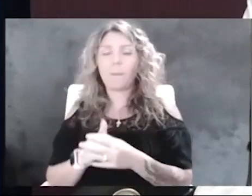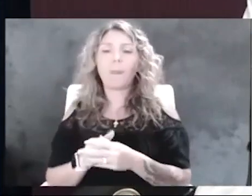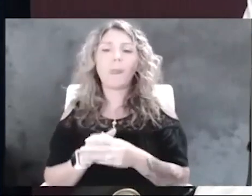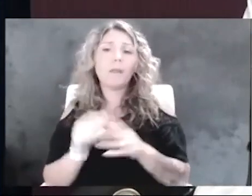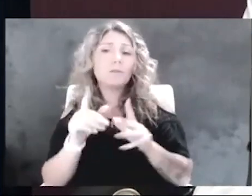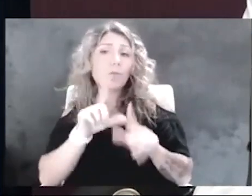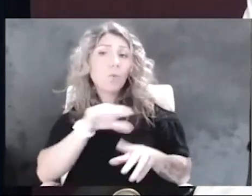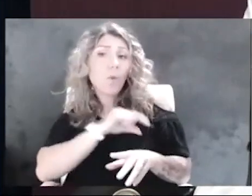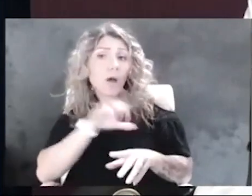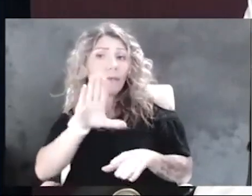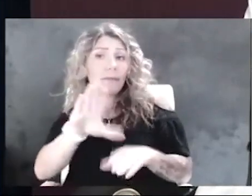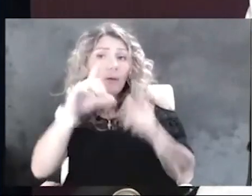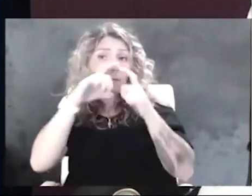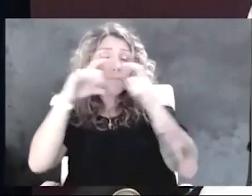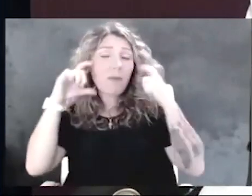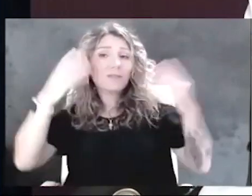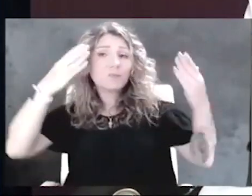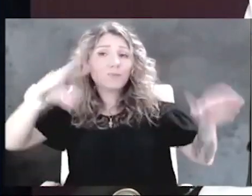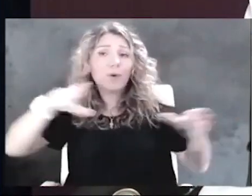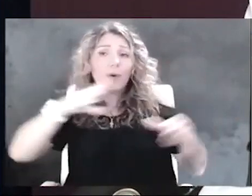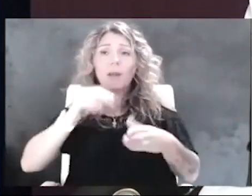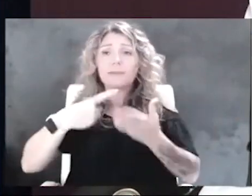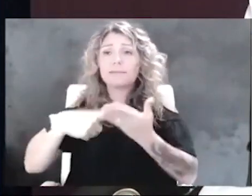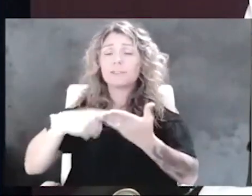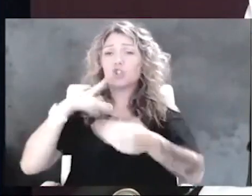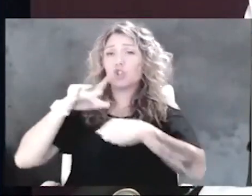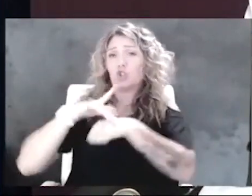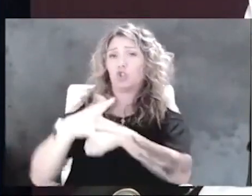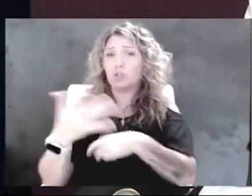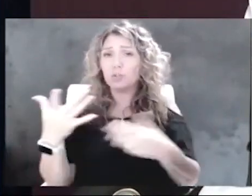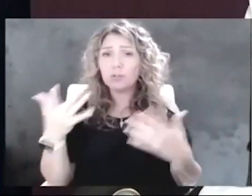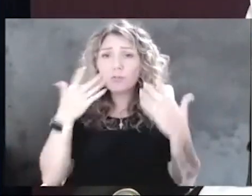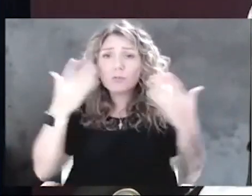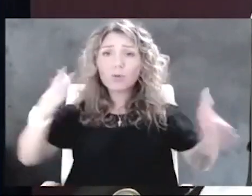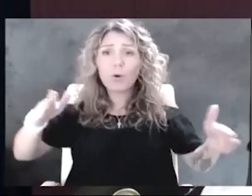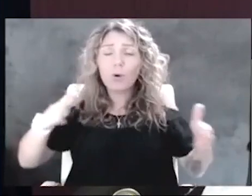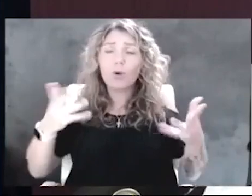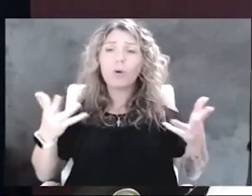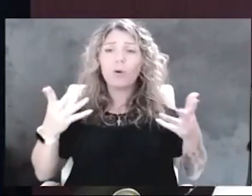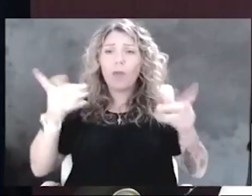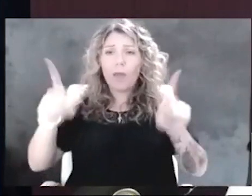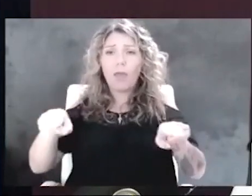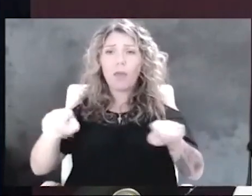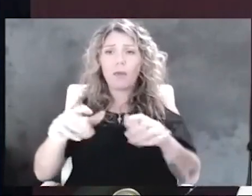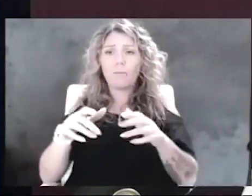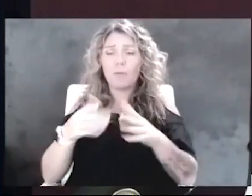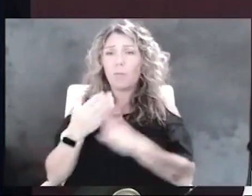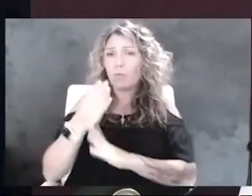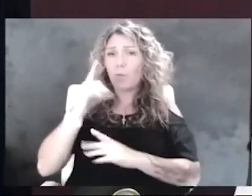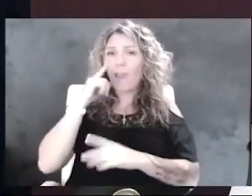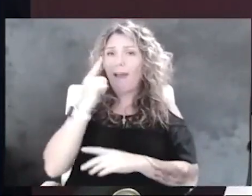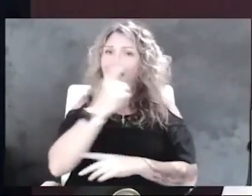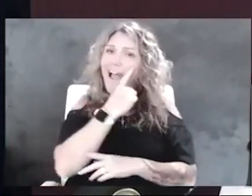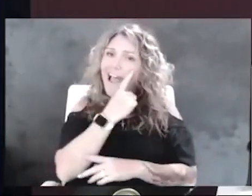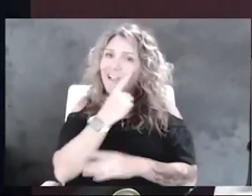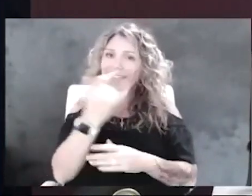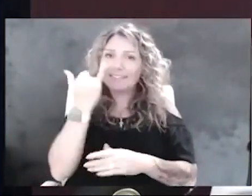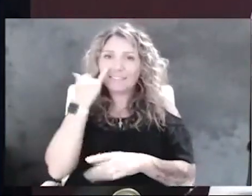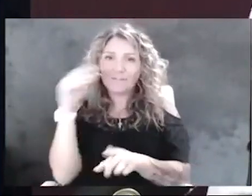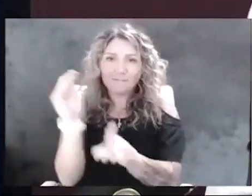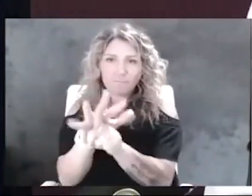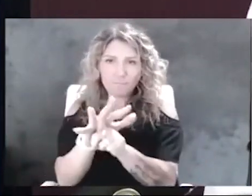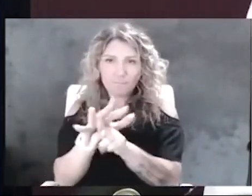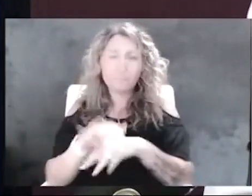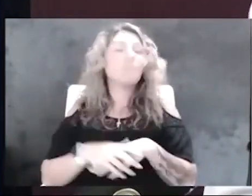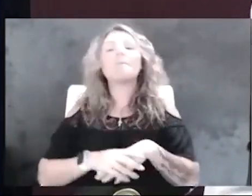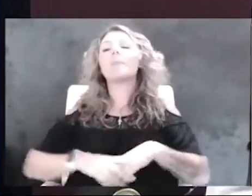was. And as we talked about earlier, we don't know what happened with their, because they've gotten it through their eyes. So lots of questions remain to be